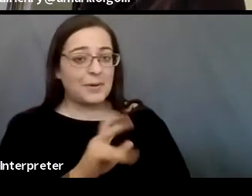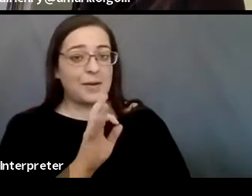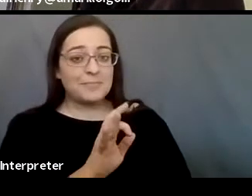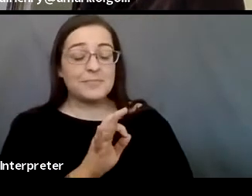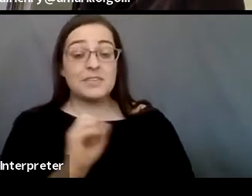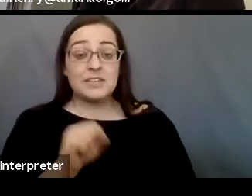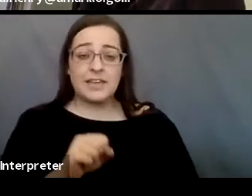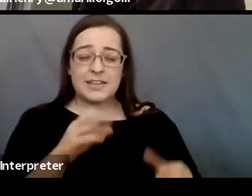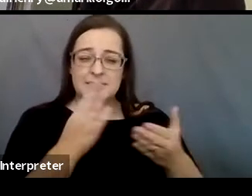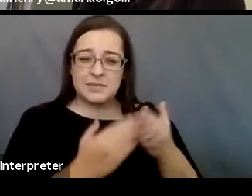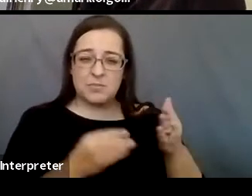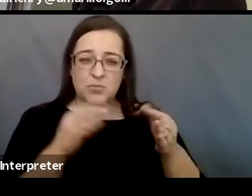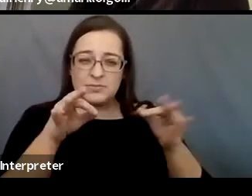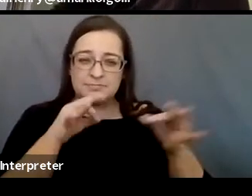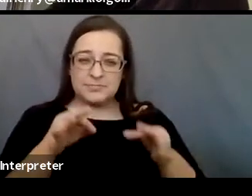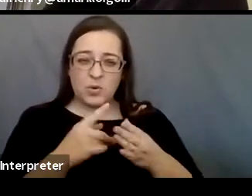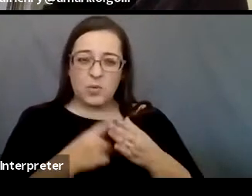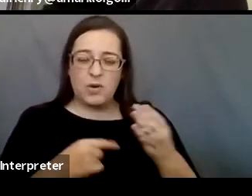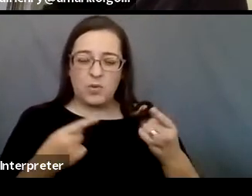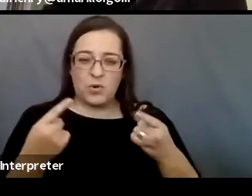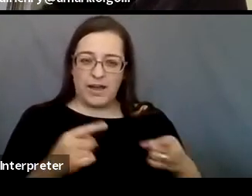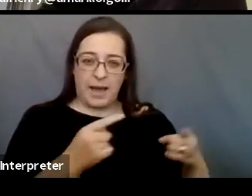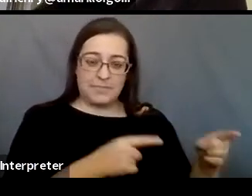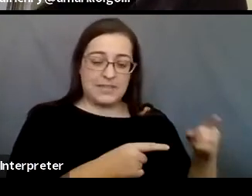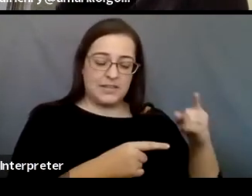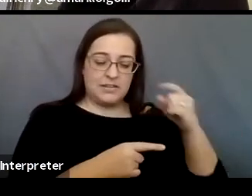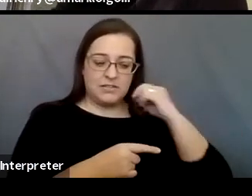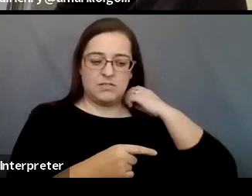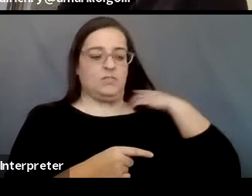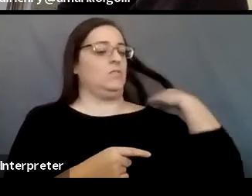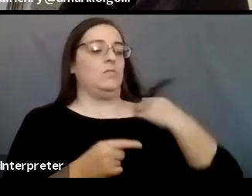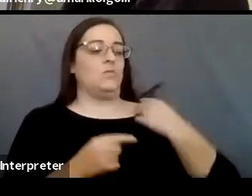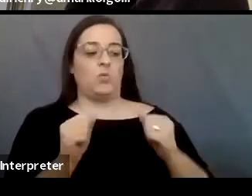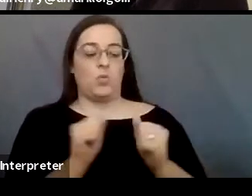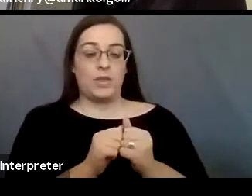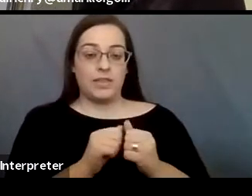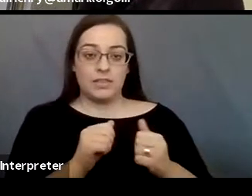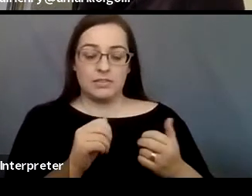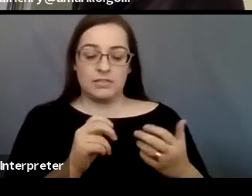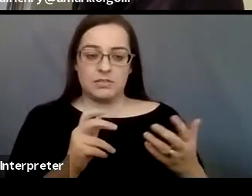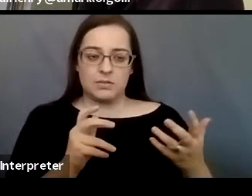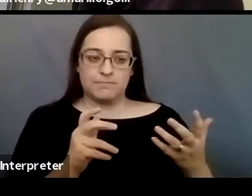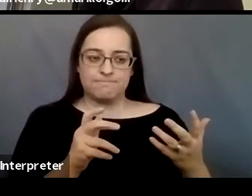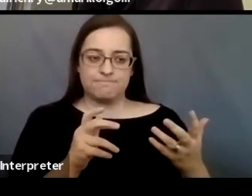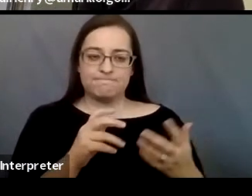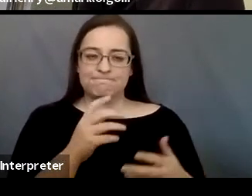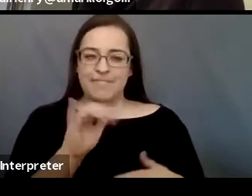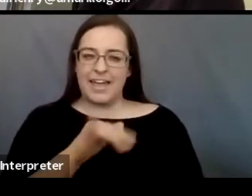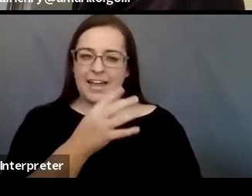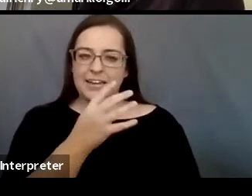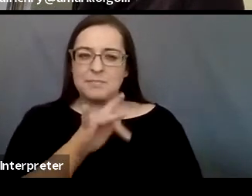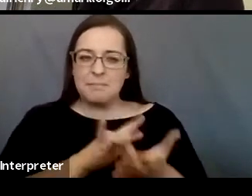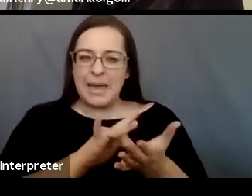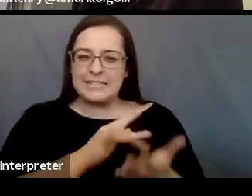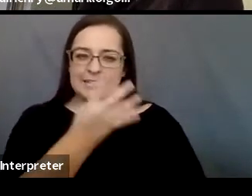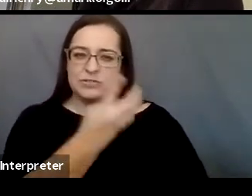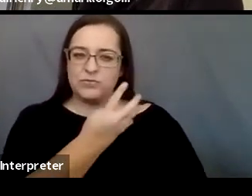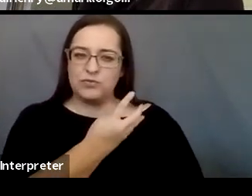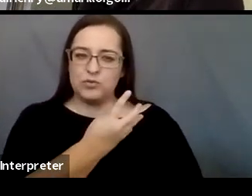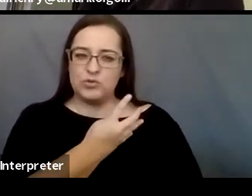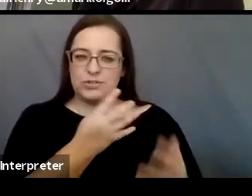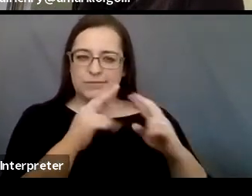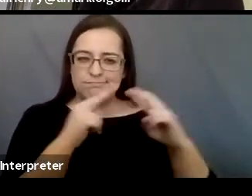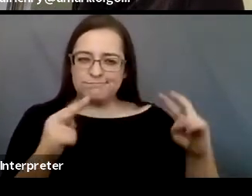Can somebody describe what actually will physically happen with what happens with the infusion treatment? What does that consist